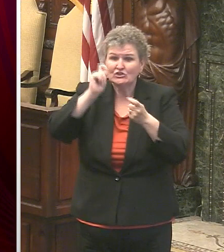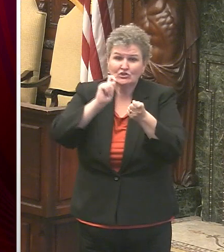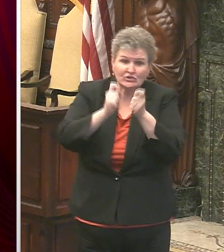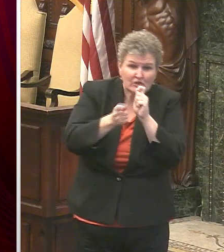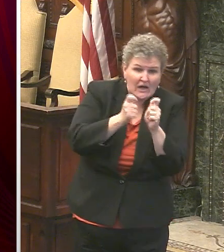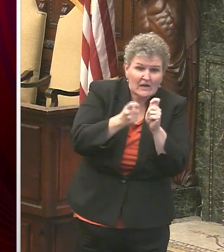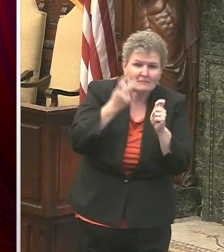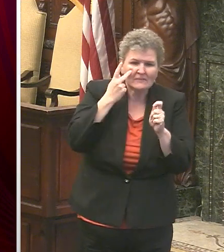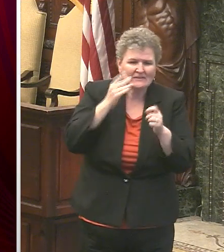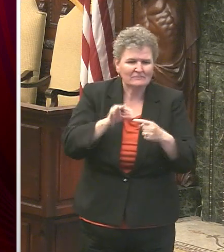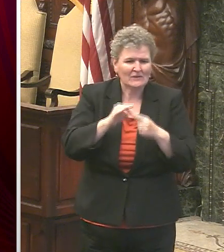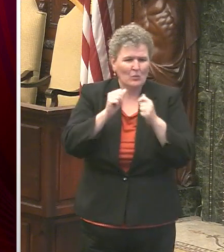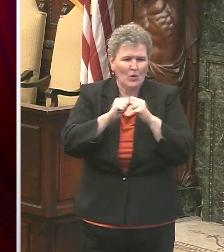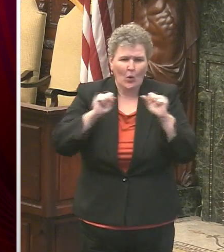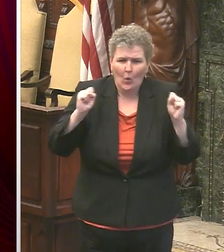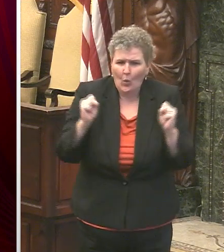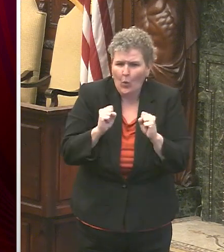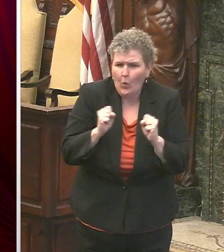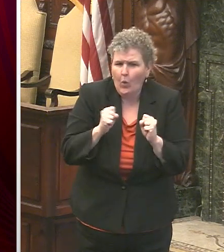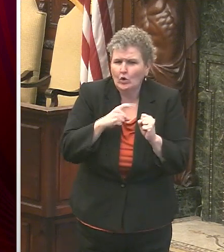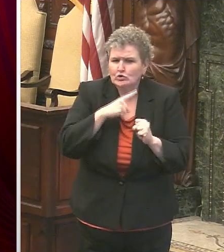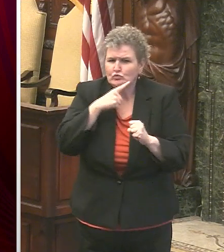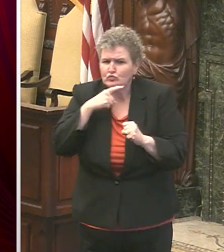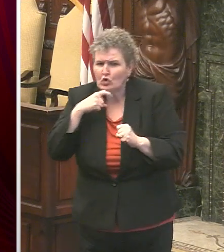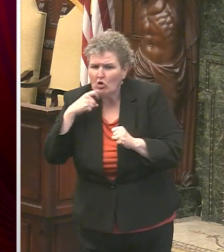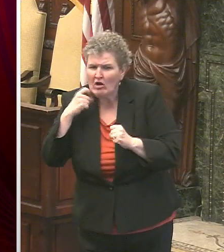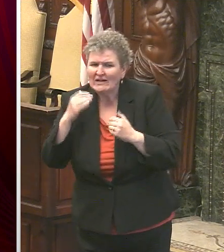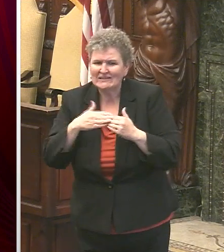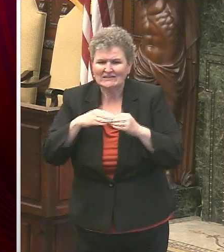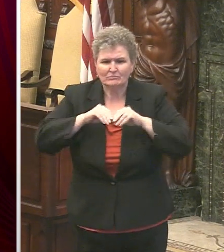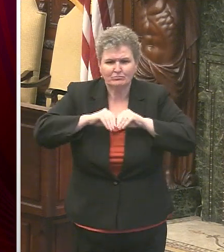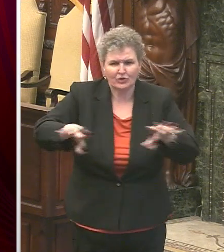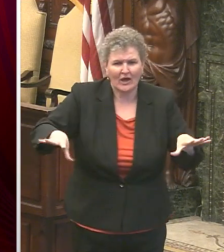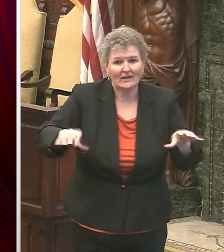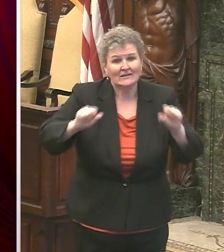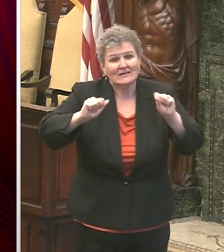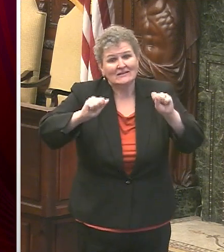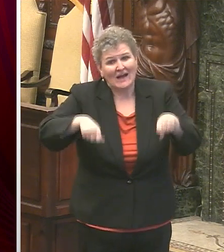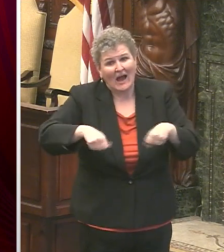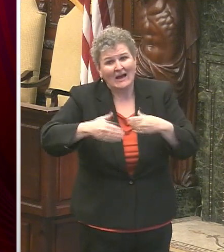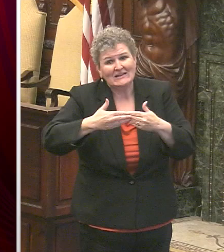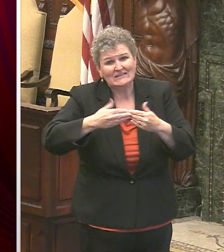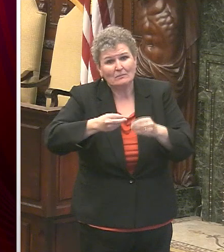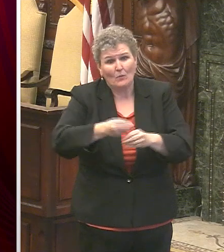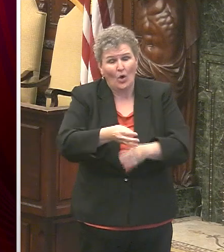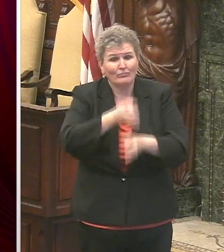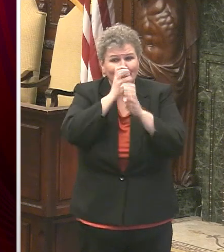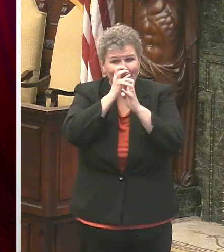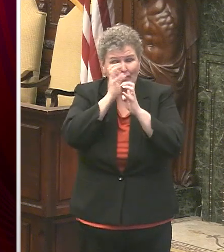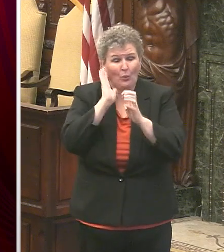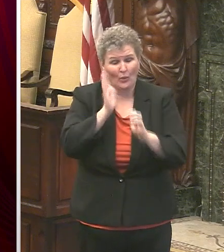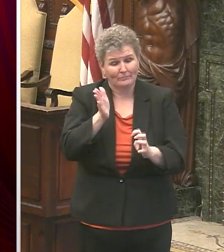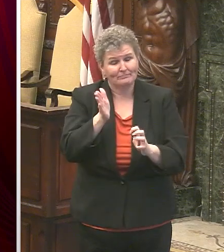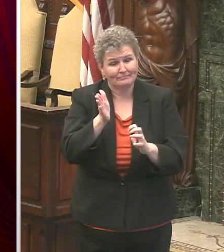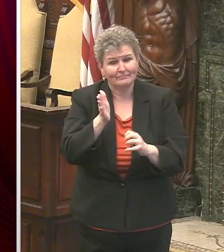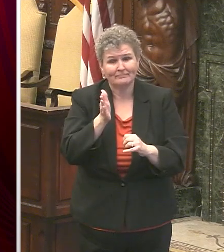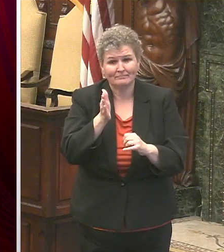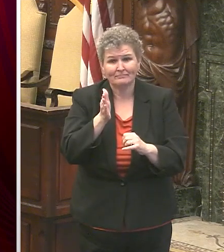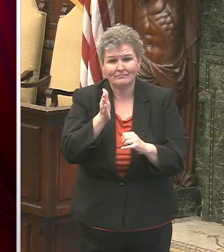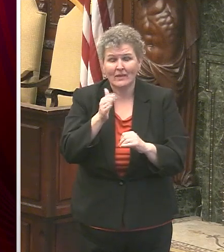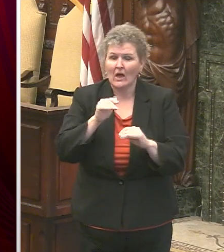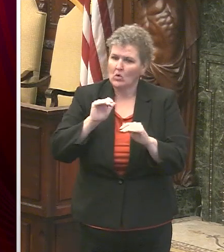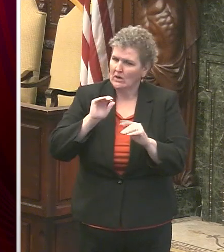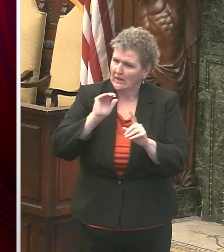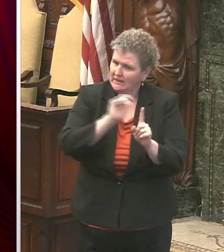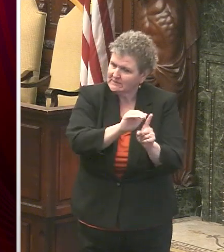weather and the drier weather, if the virus starts spreading more, we may have to go to a much more restrictive mode. Let me remind everybody, though, now that the